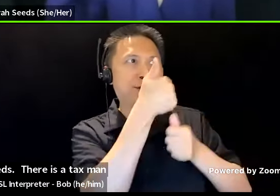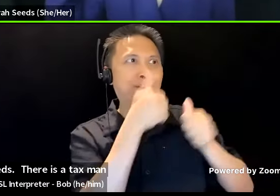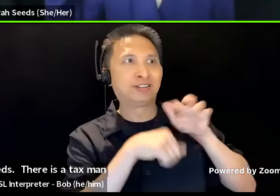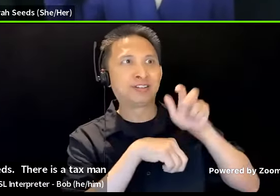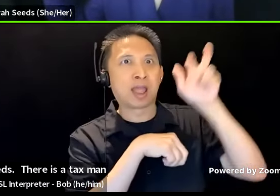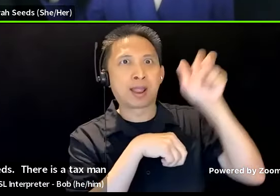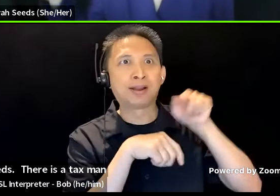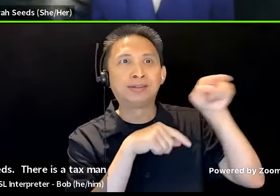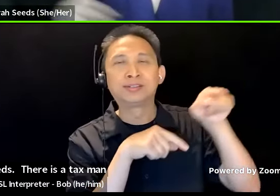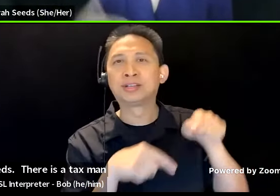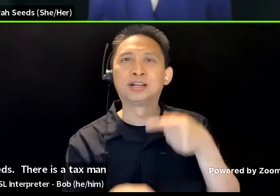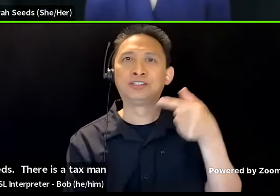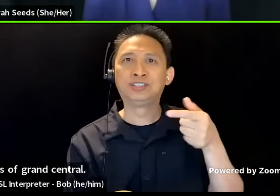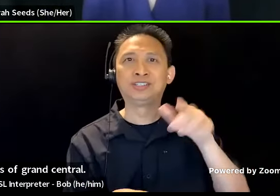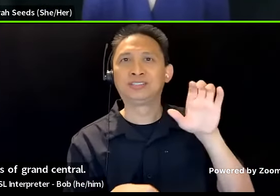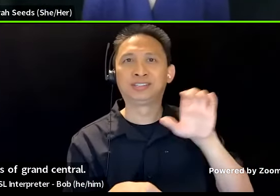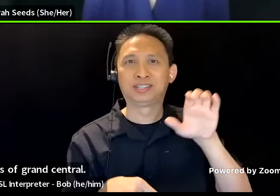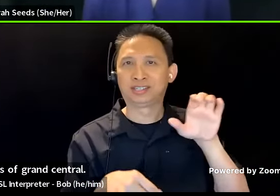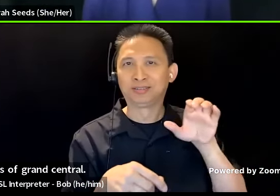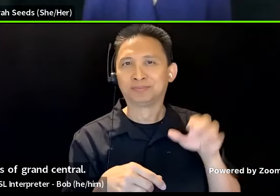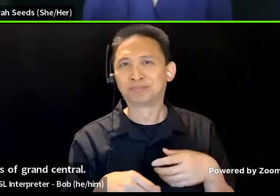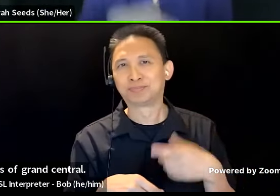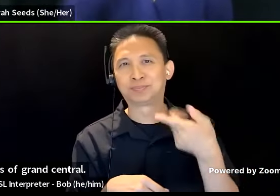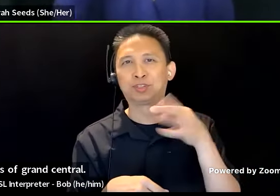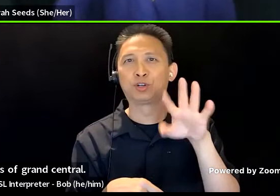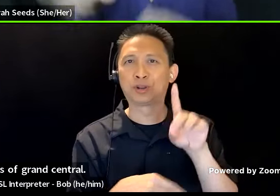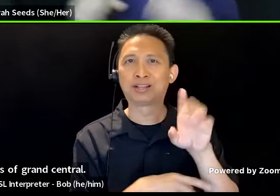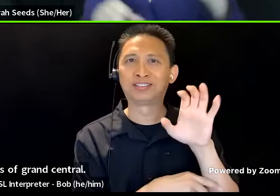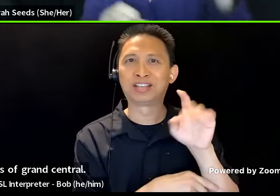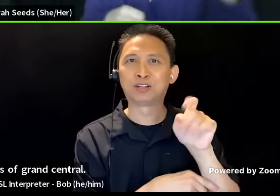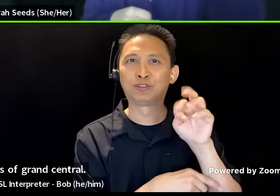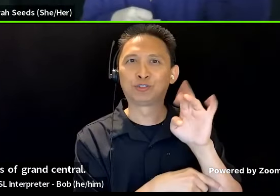that mean for taxes below ground? And how